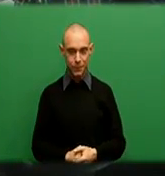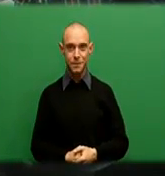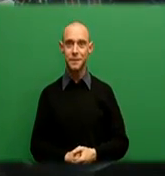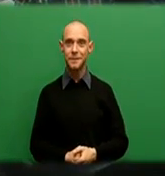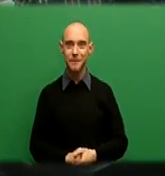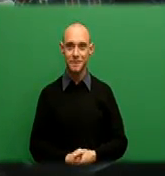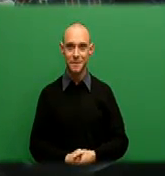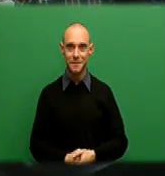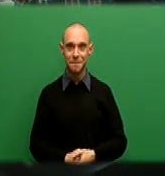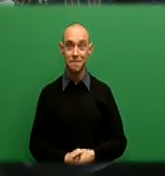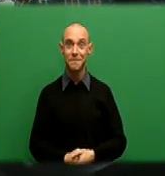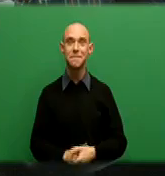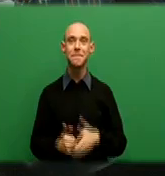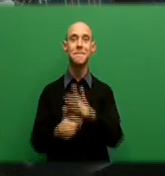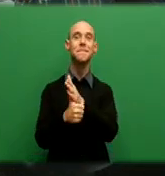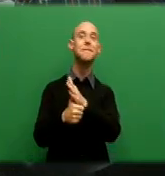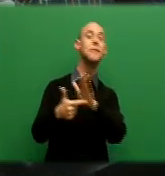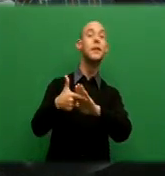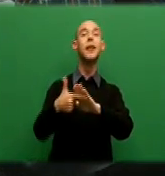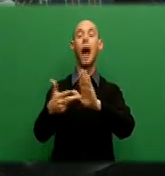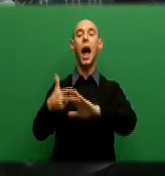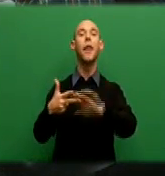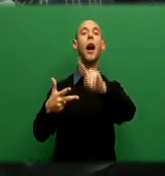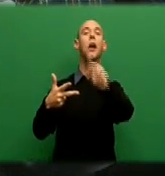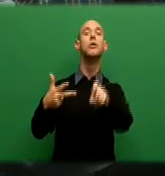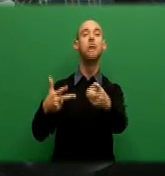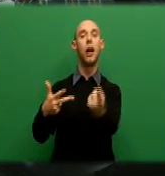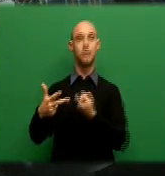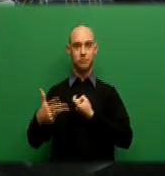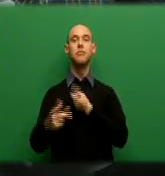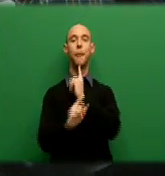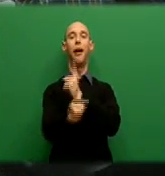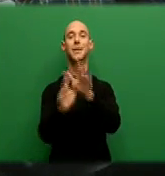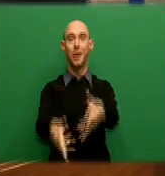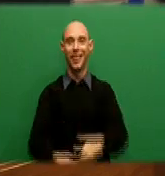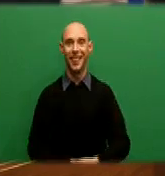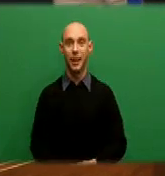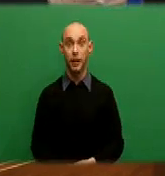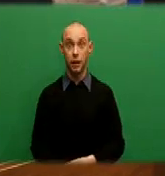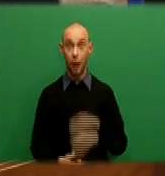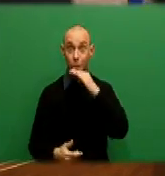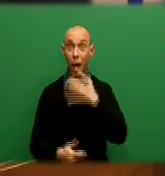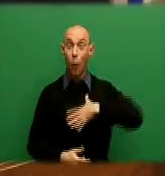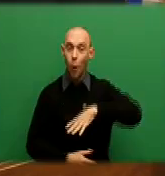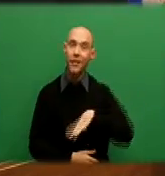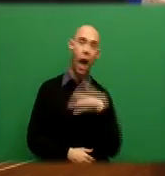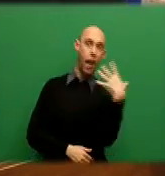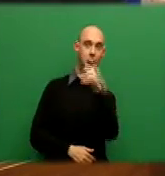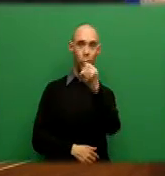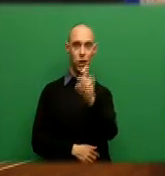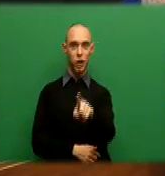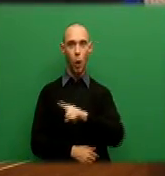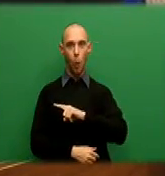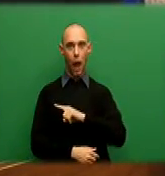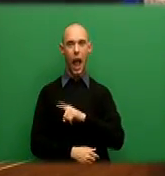I haven't forgotten your other question. I'll answer it. Ask the other questions. Yeah, you mean you want me to ask another question now? Because I was